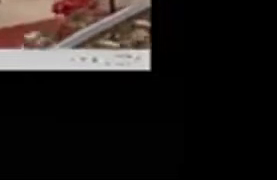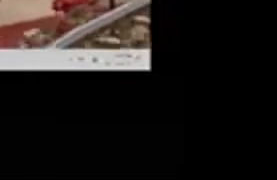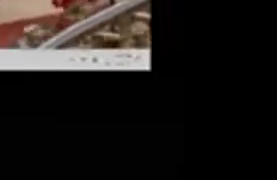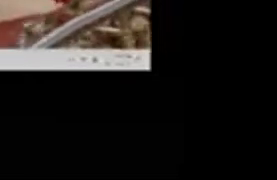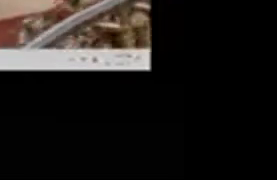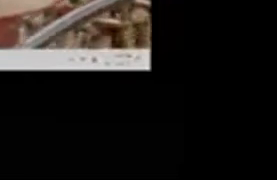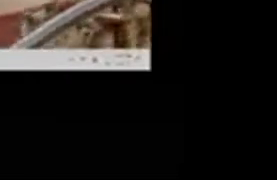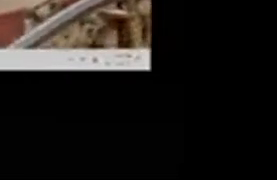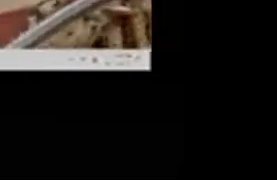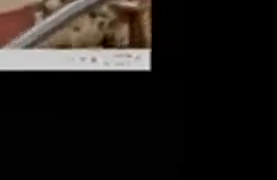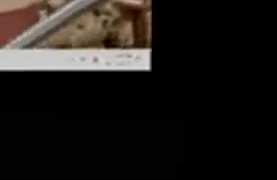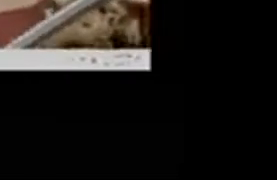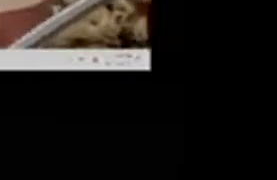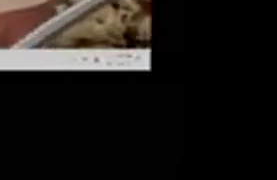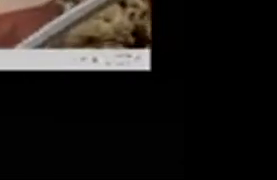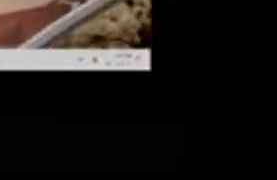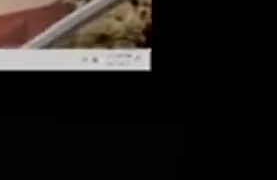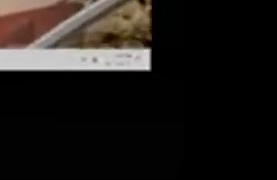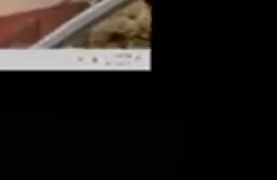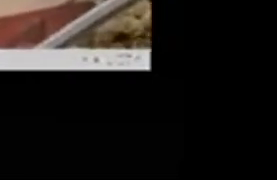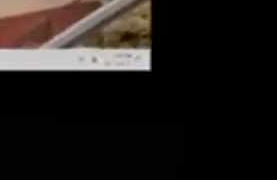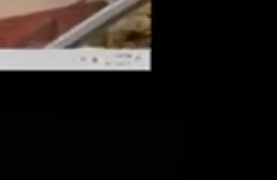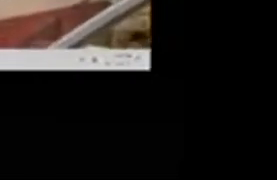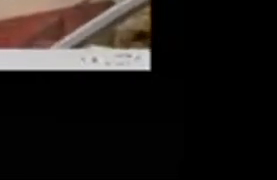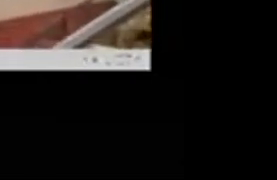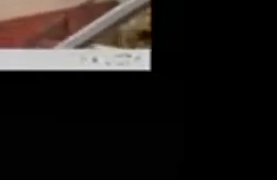In Jesus' name we pray.